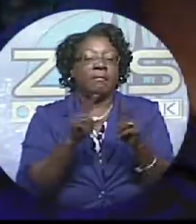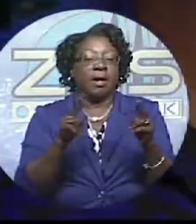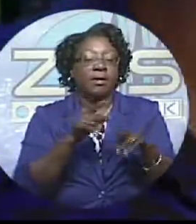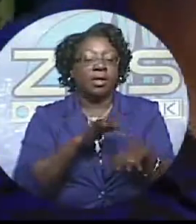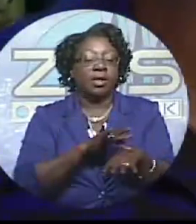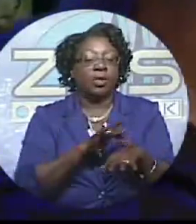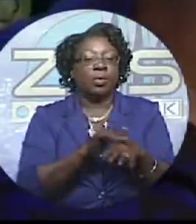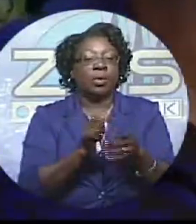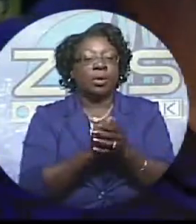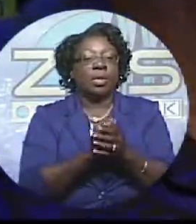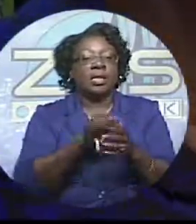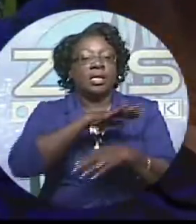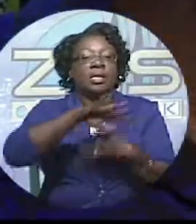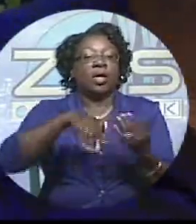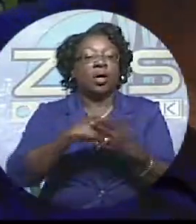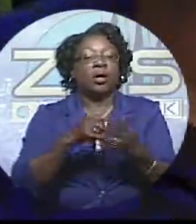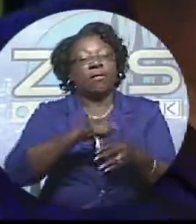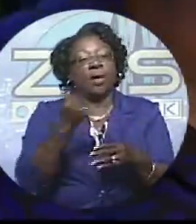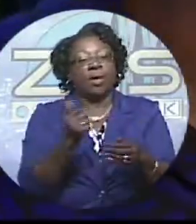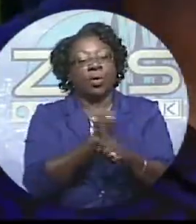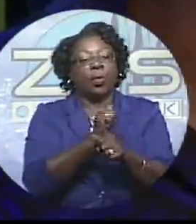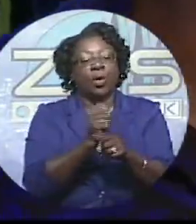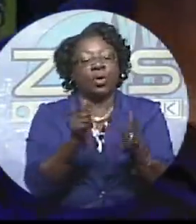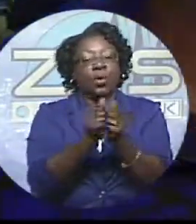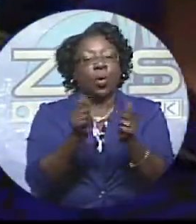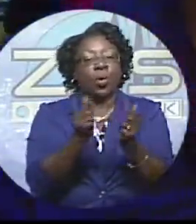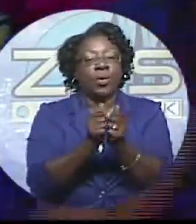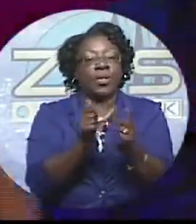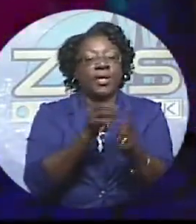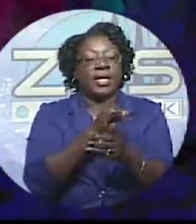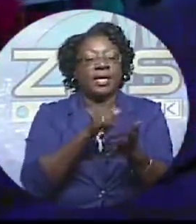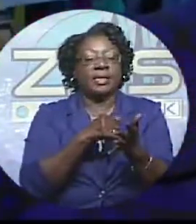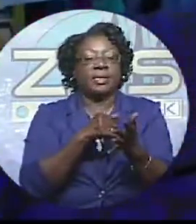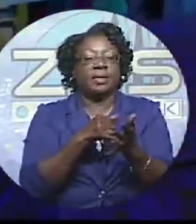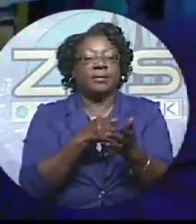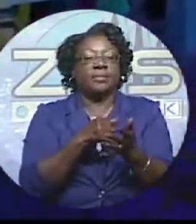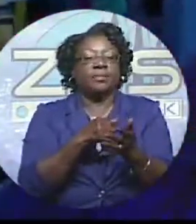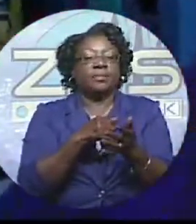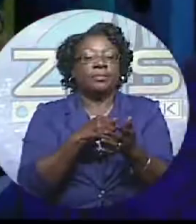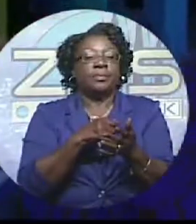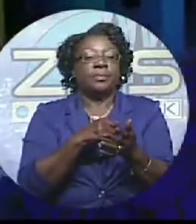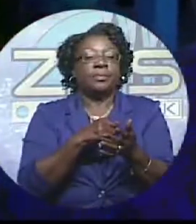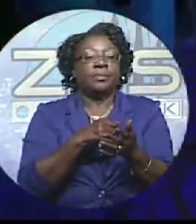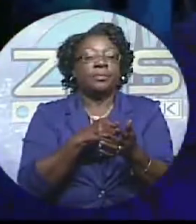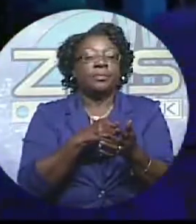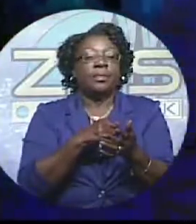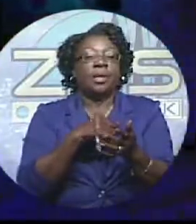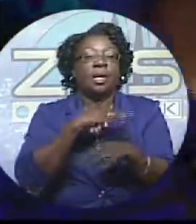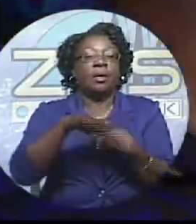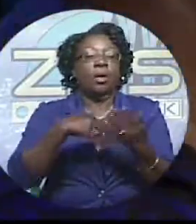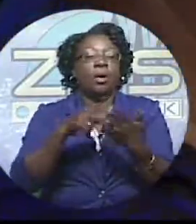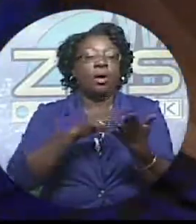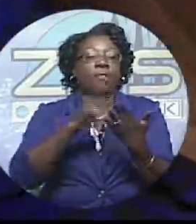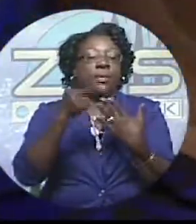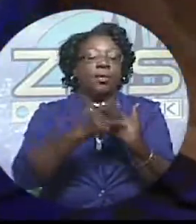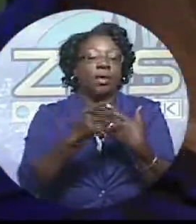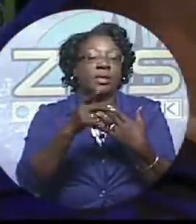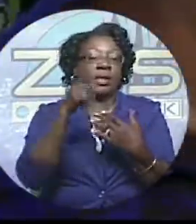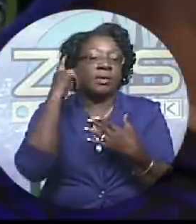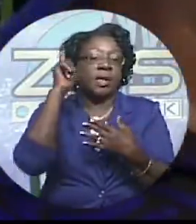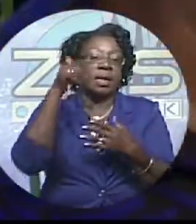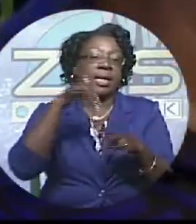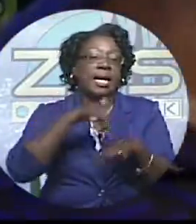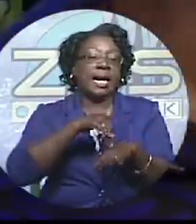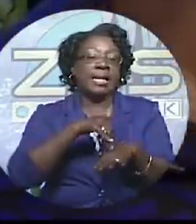that's going to go along with it, and it looks like a $33 million all-in project, and we are now looking at